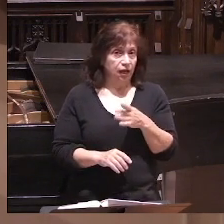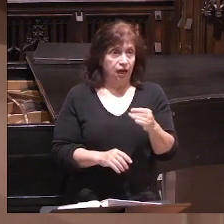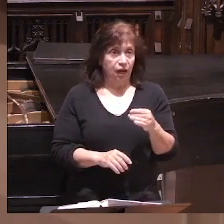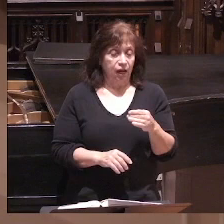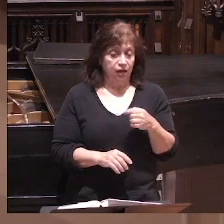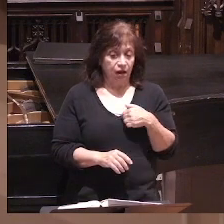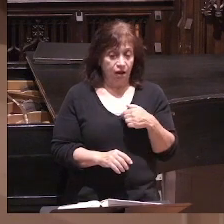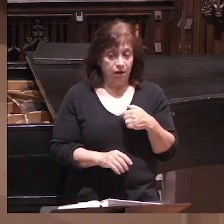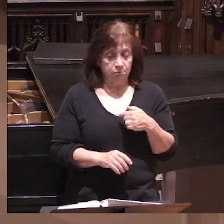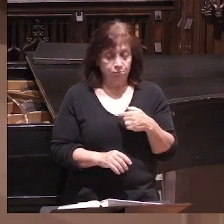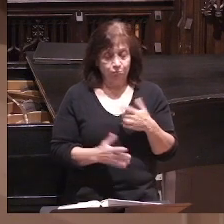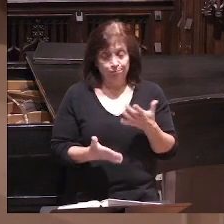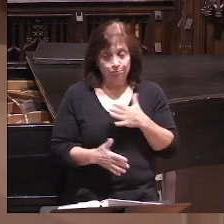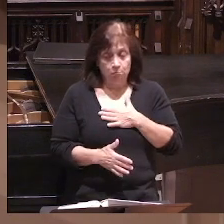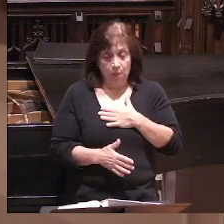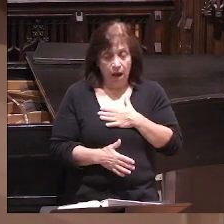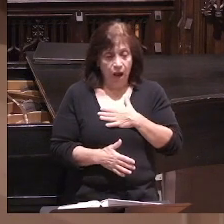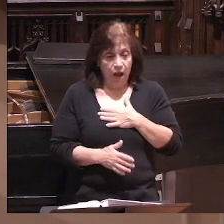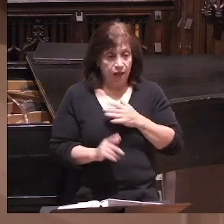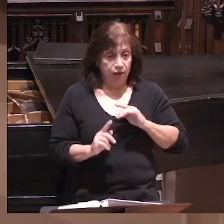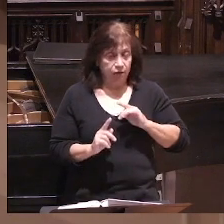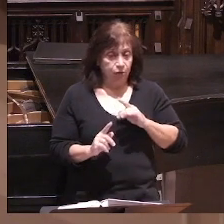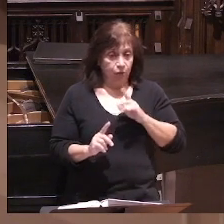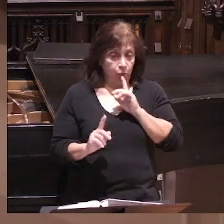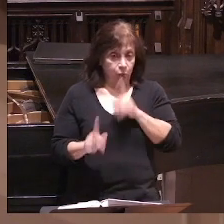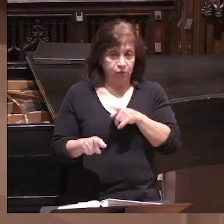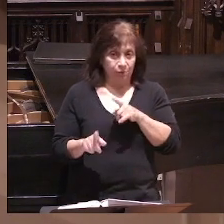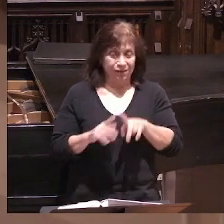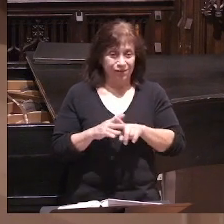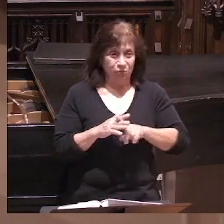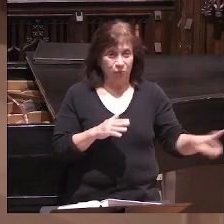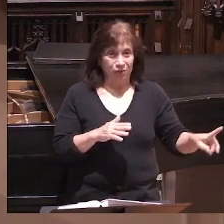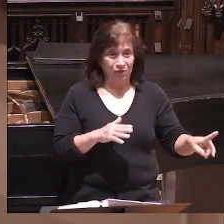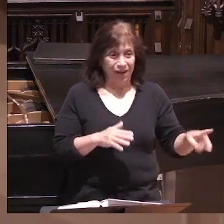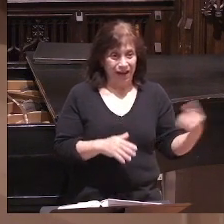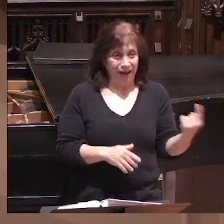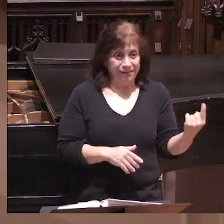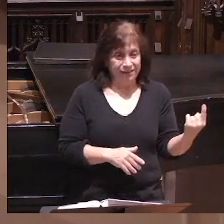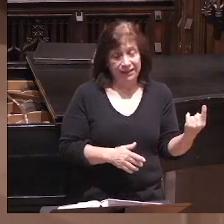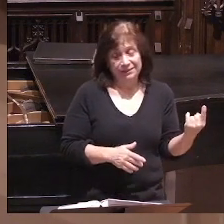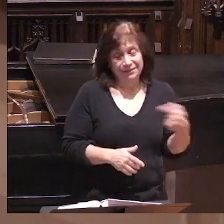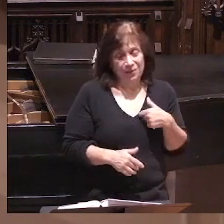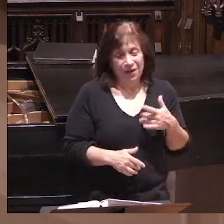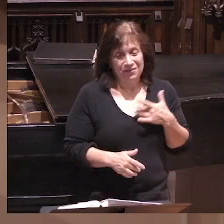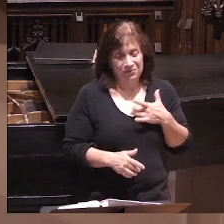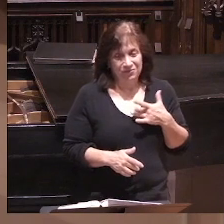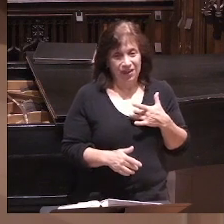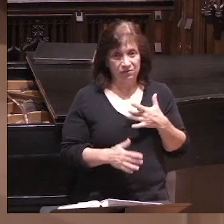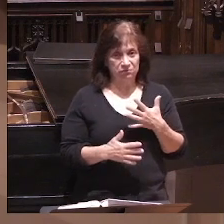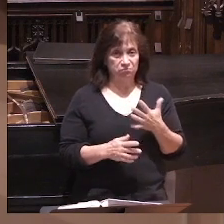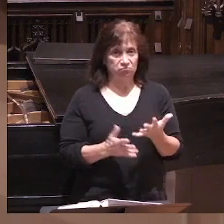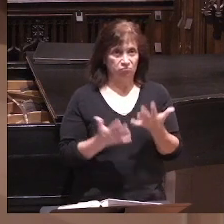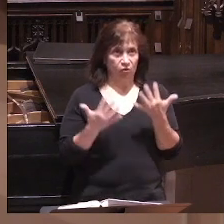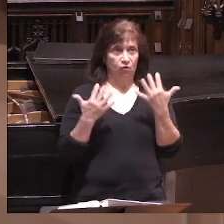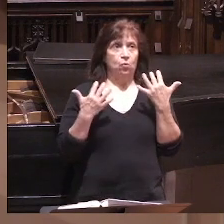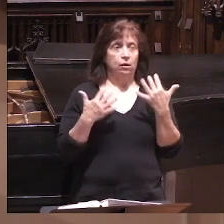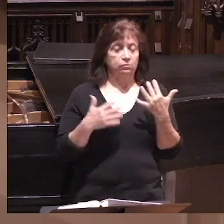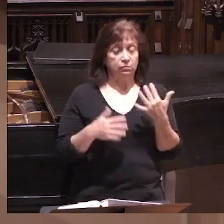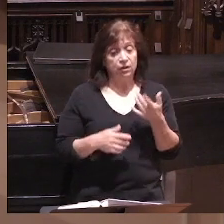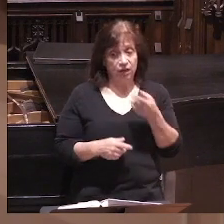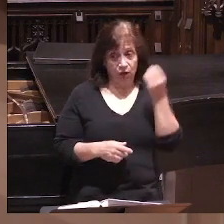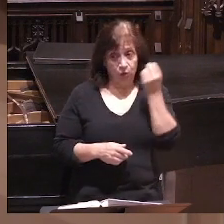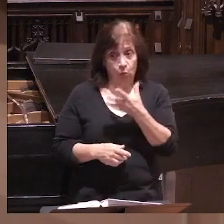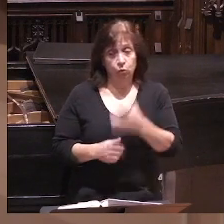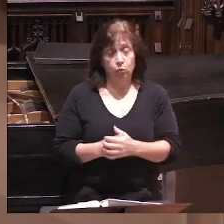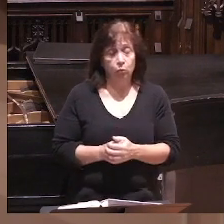just, My go-to response is to retreat and isolate. And I said it to